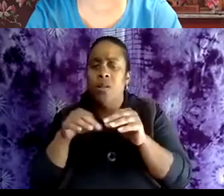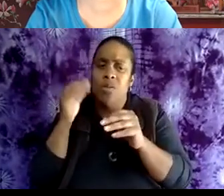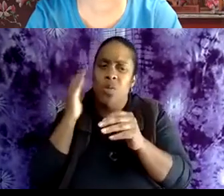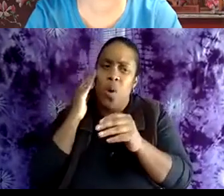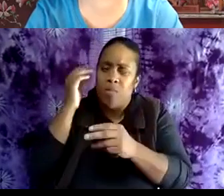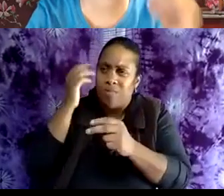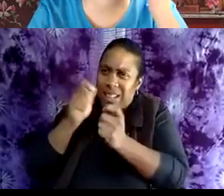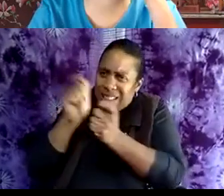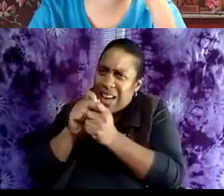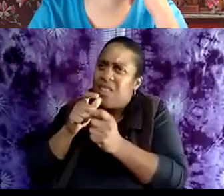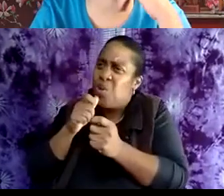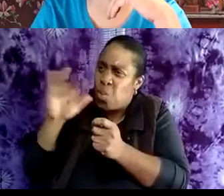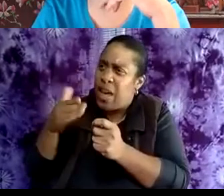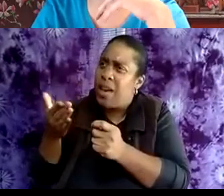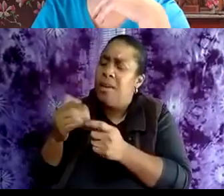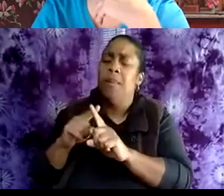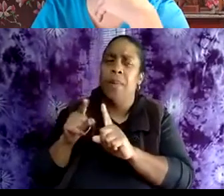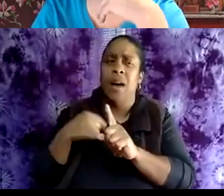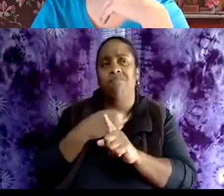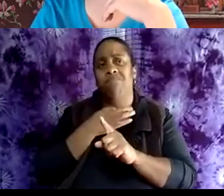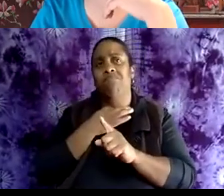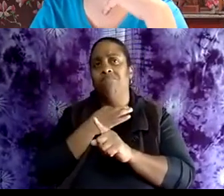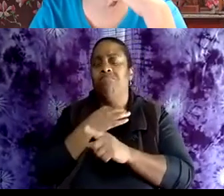is, but I guess I'm just curious about it.